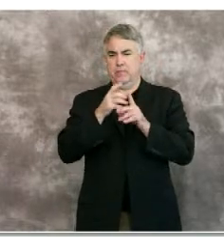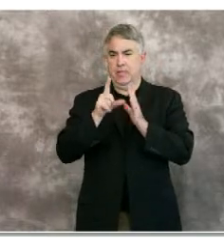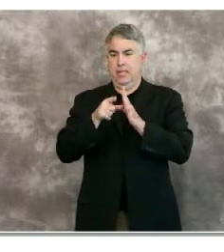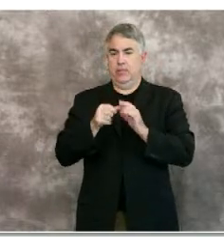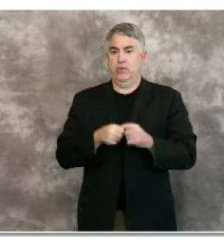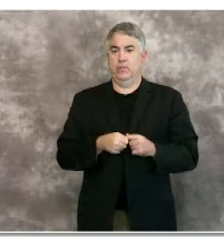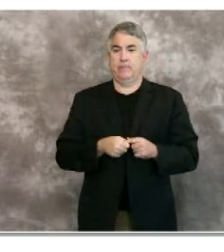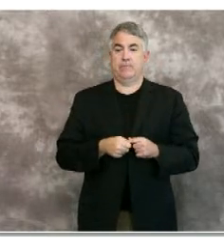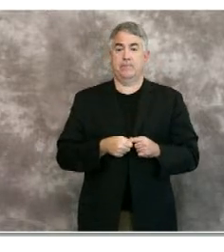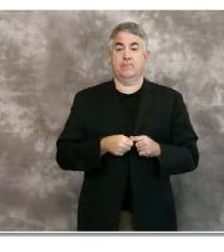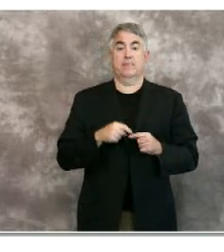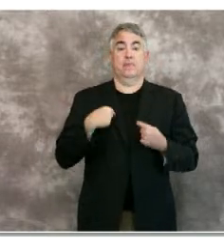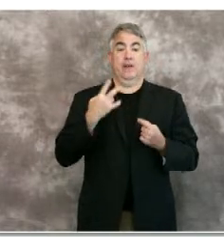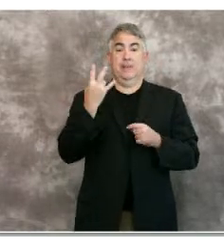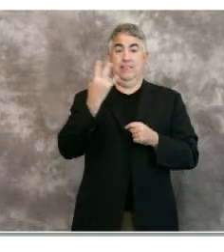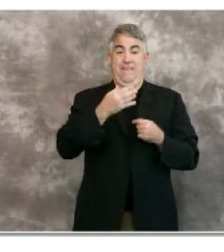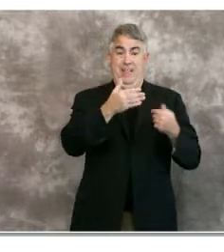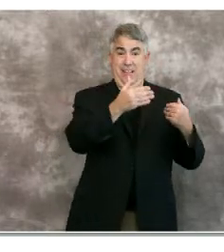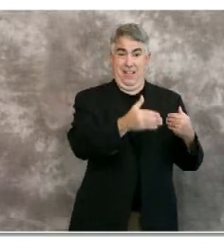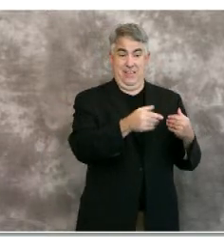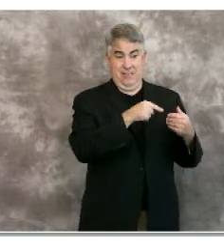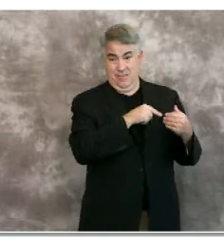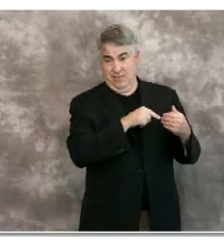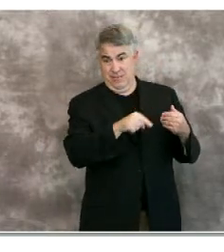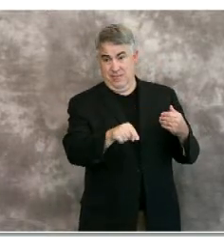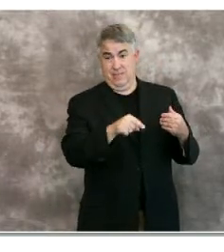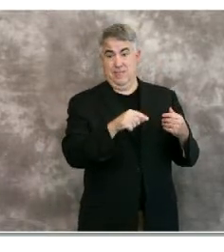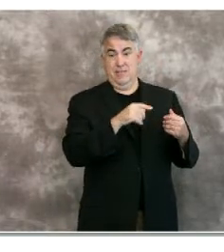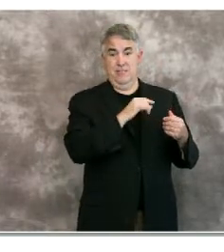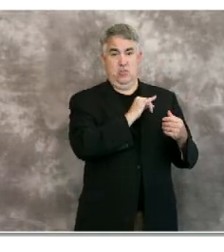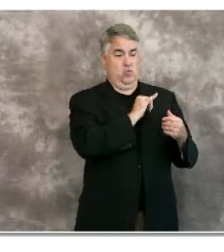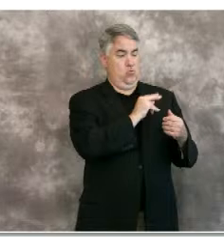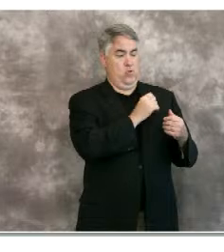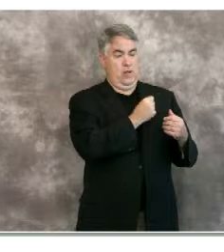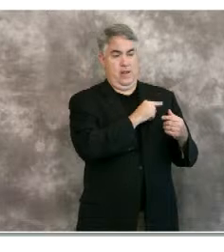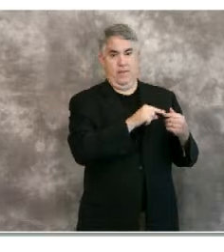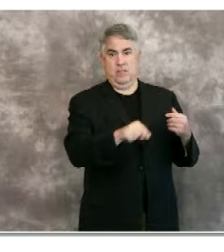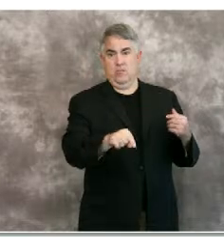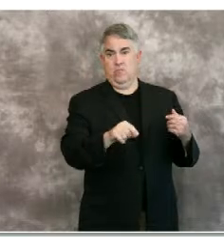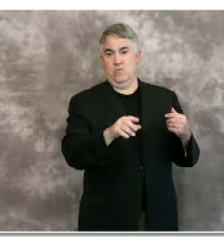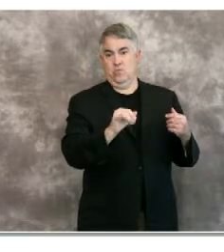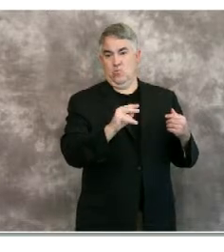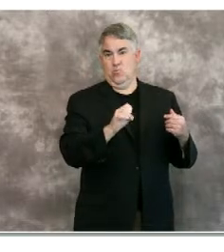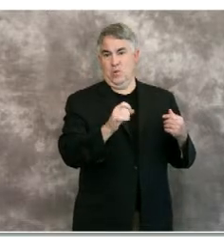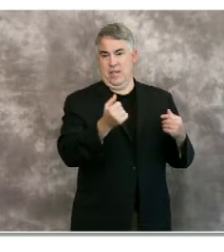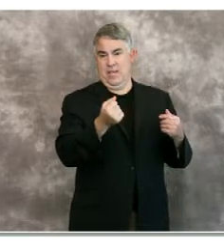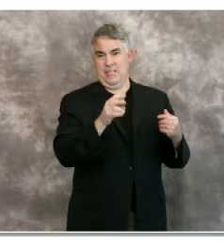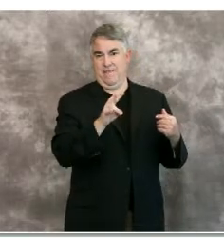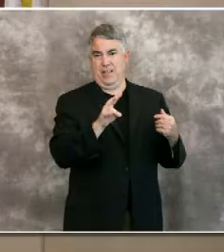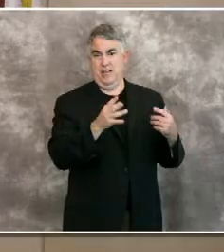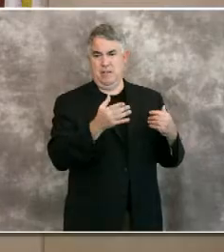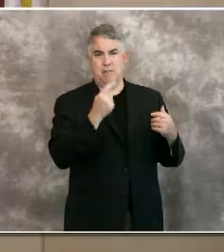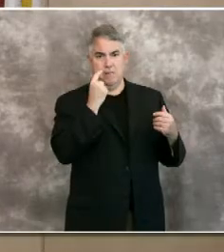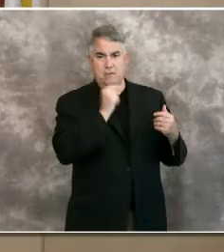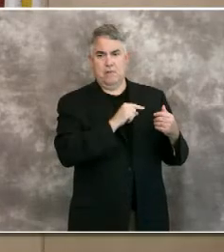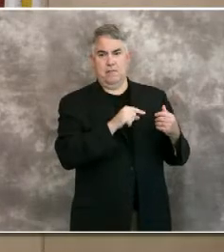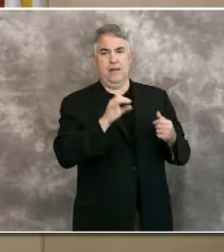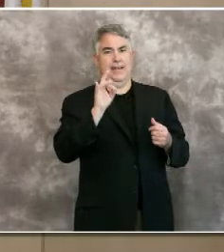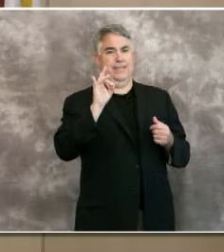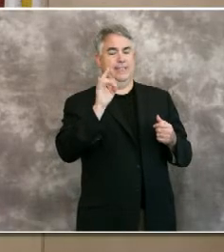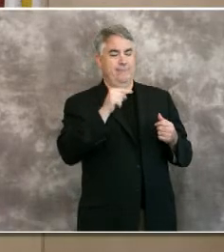past 7 days, and that is from June 11th through June 17th, the county has identified 8 community